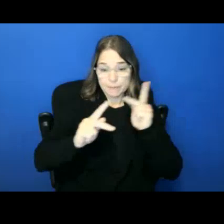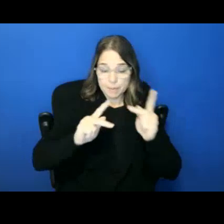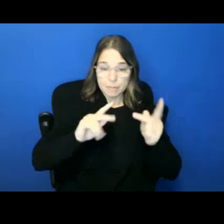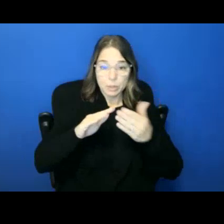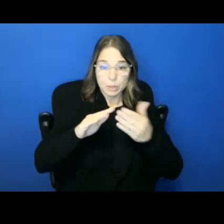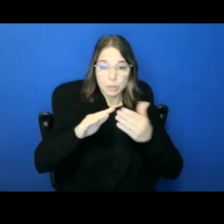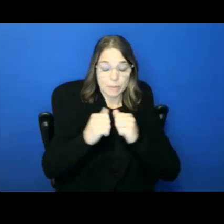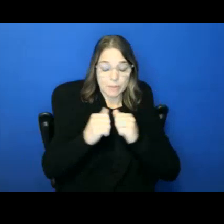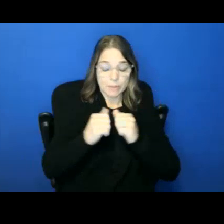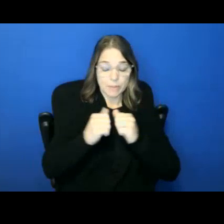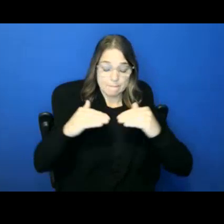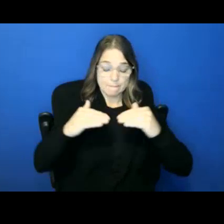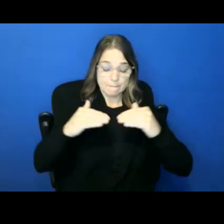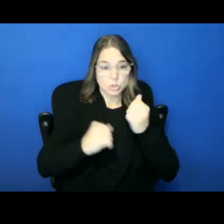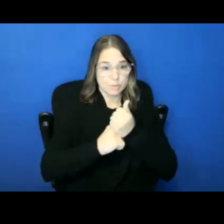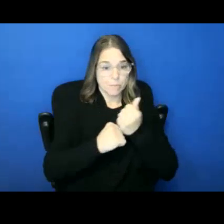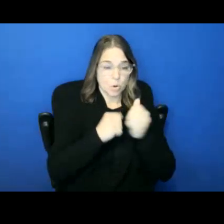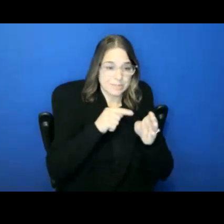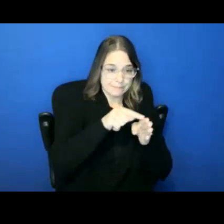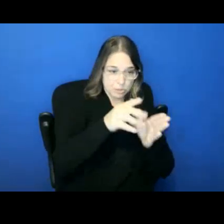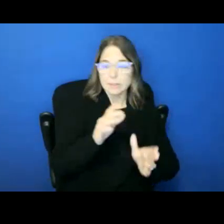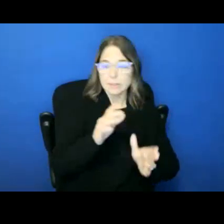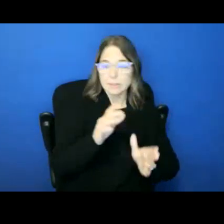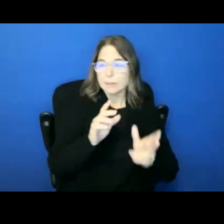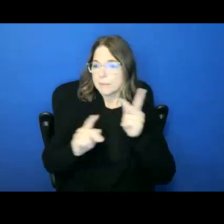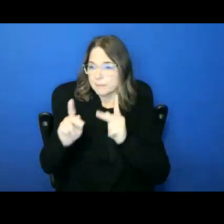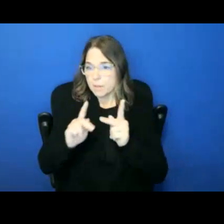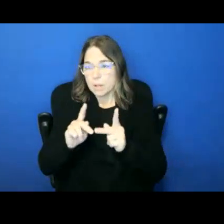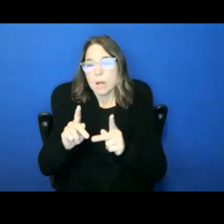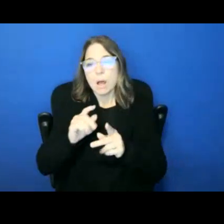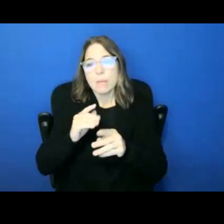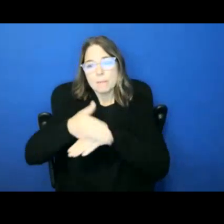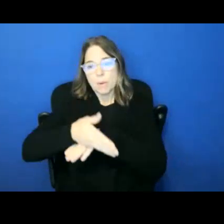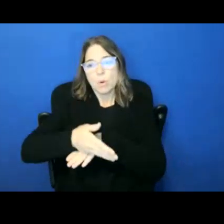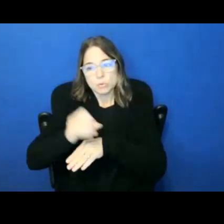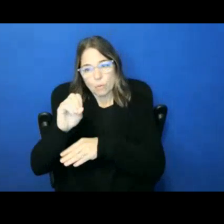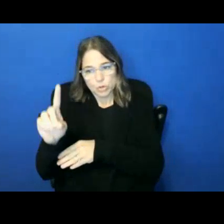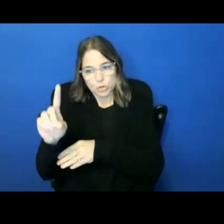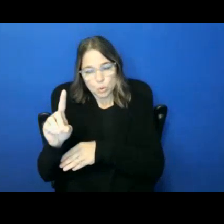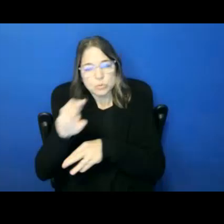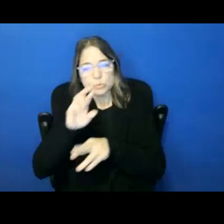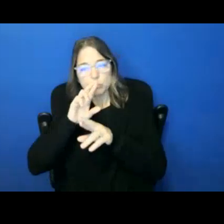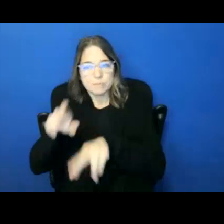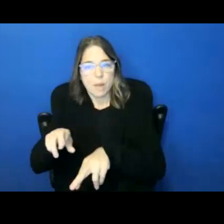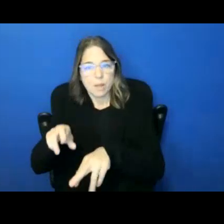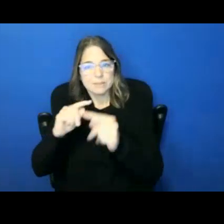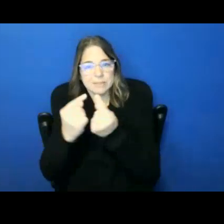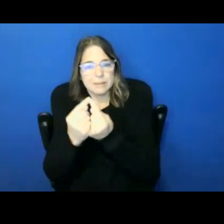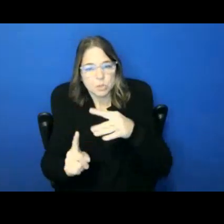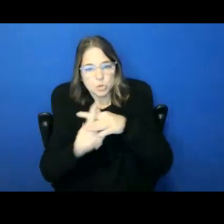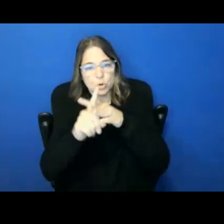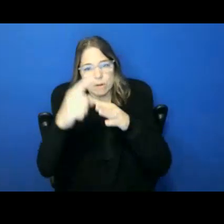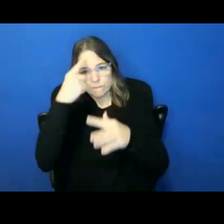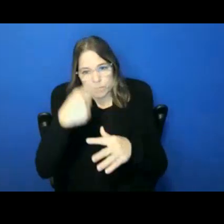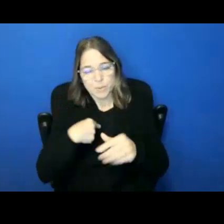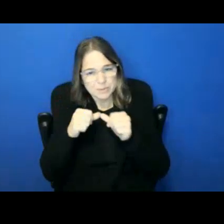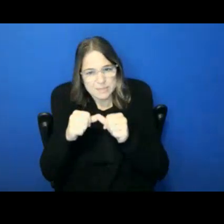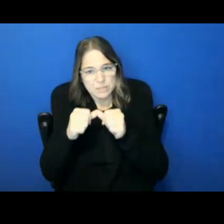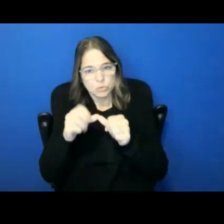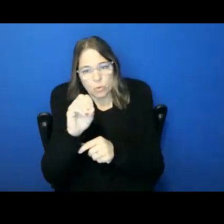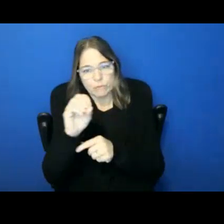with a peer support specialist and individuals on the post-overdose response team that showed up for me when I was continuing to overdose